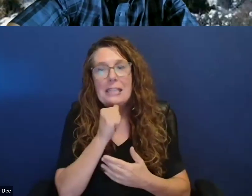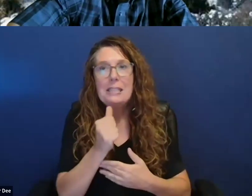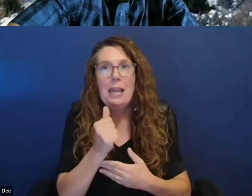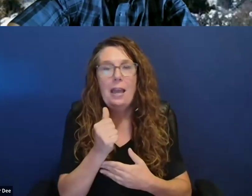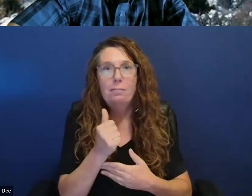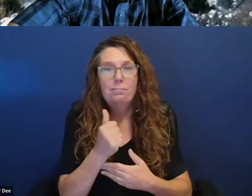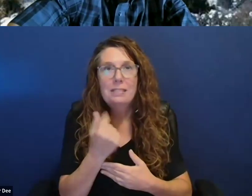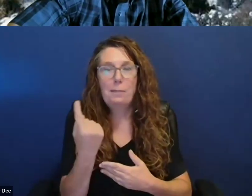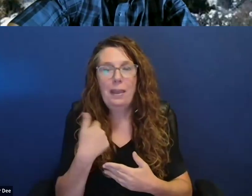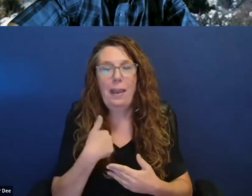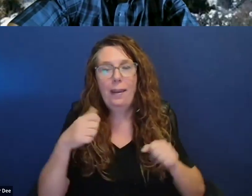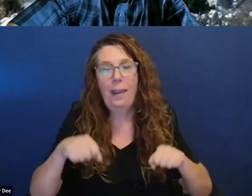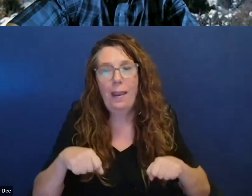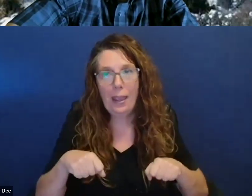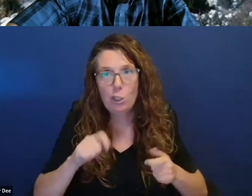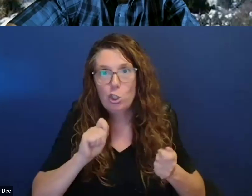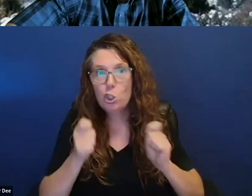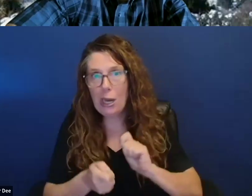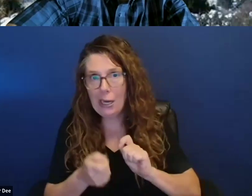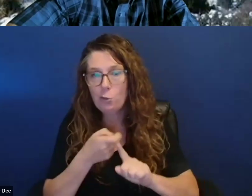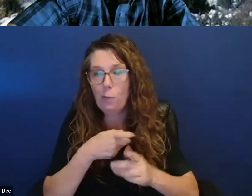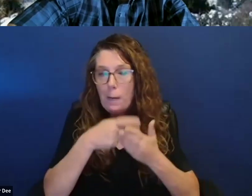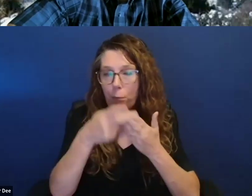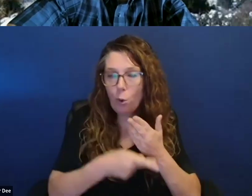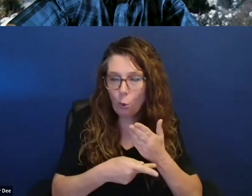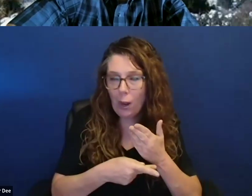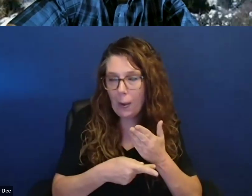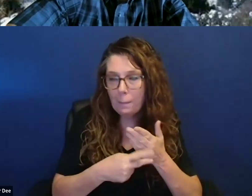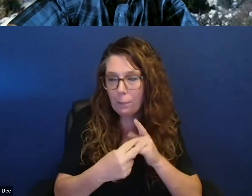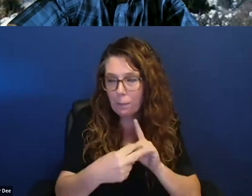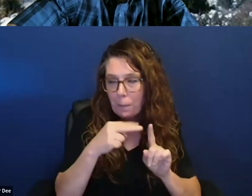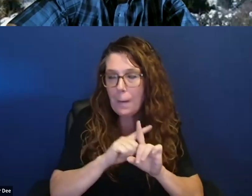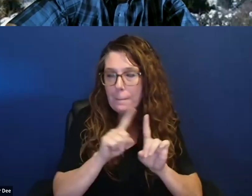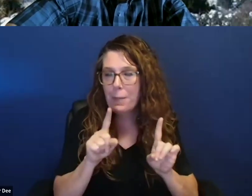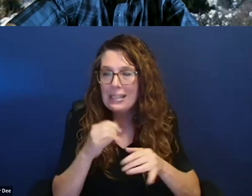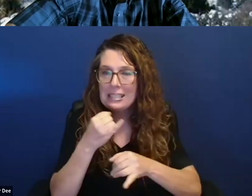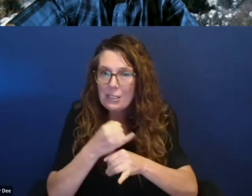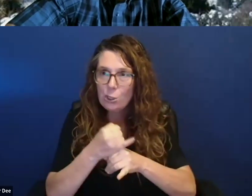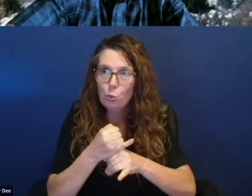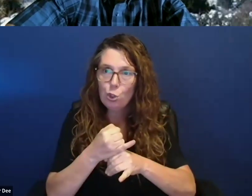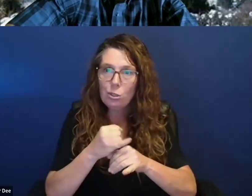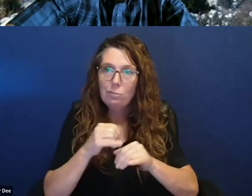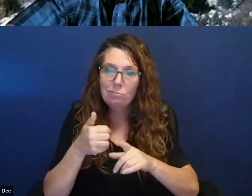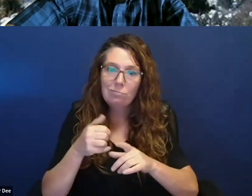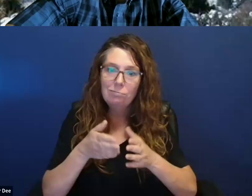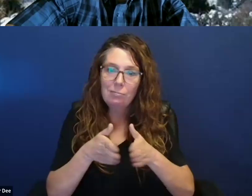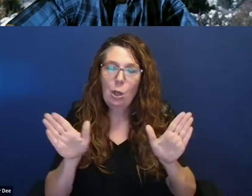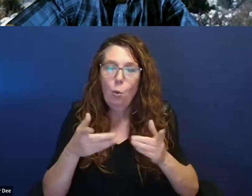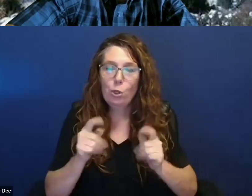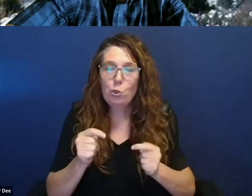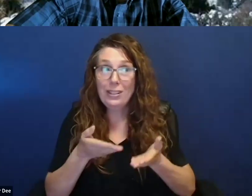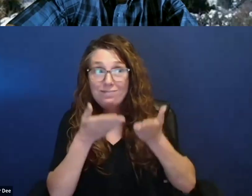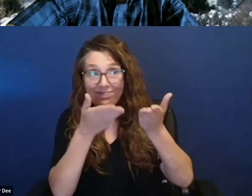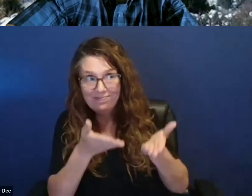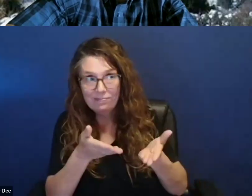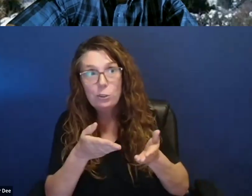something that I can change from a program point of view, but as an institution, we're trying to provide feedback that we